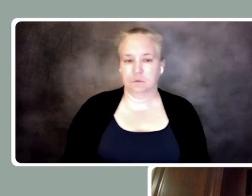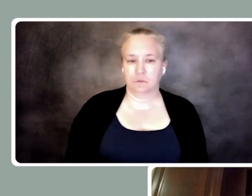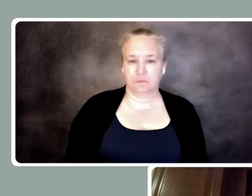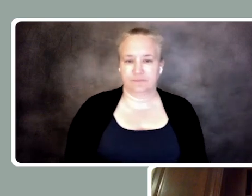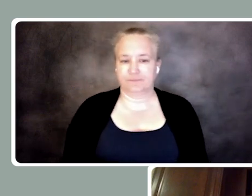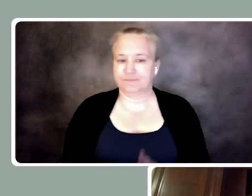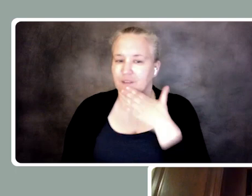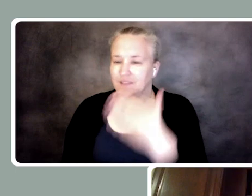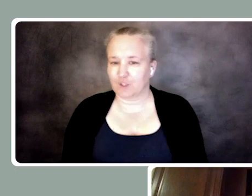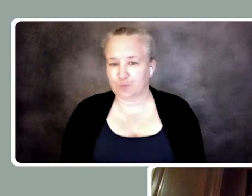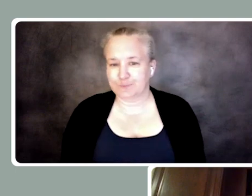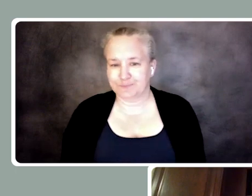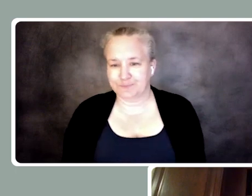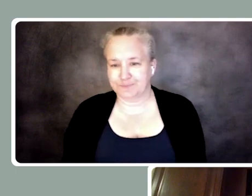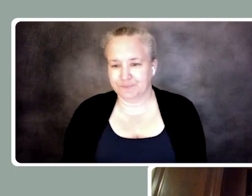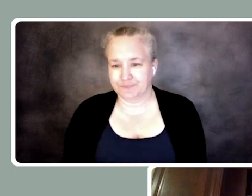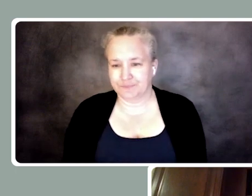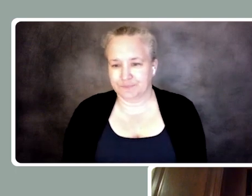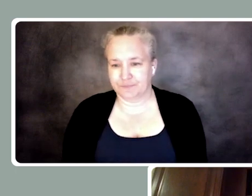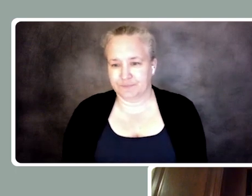Thank you.